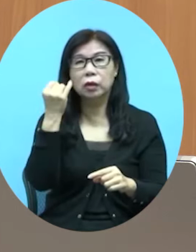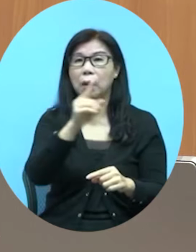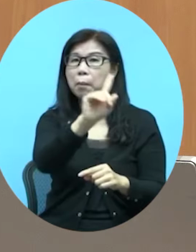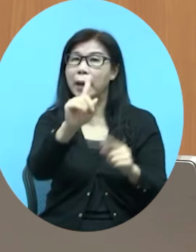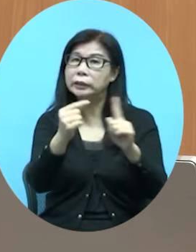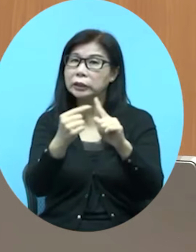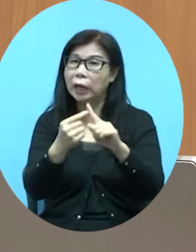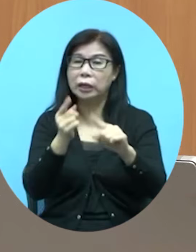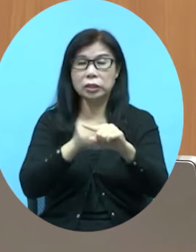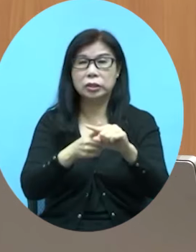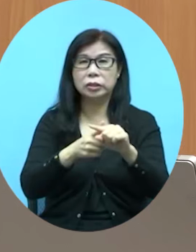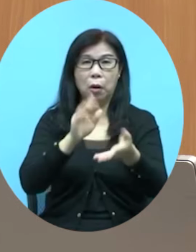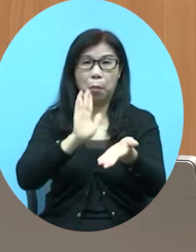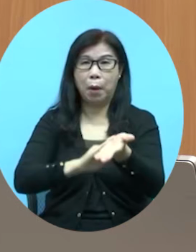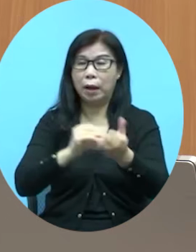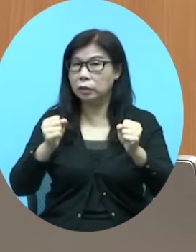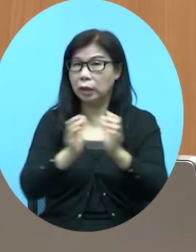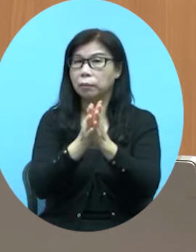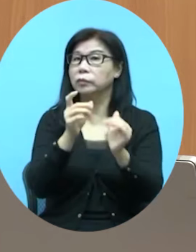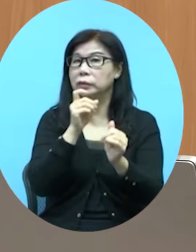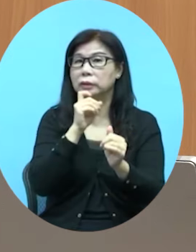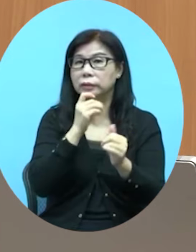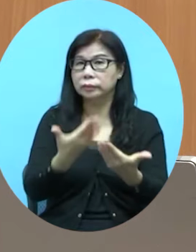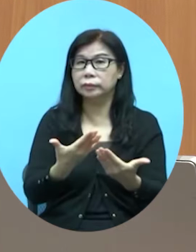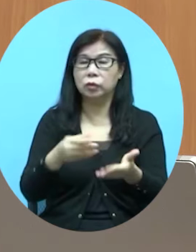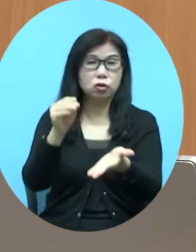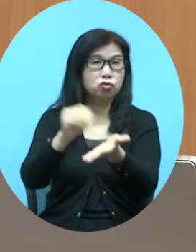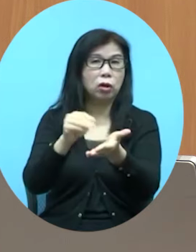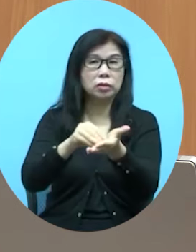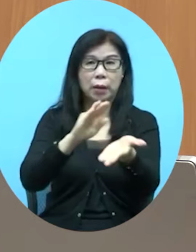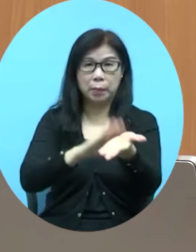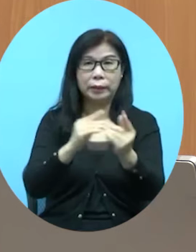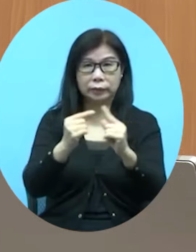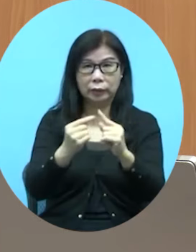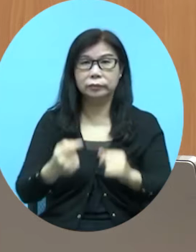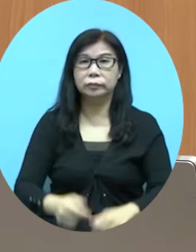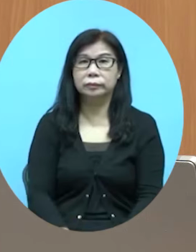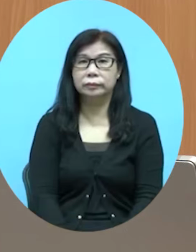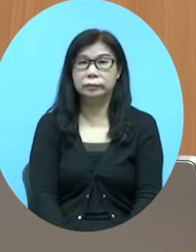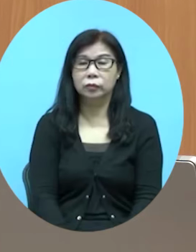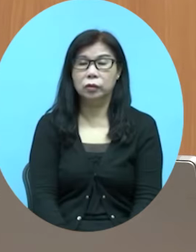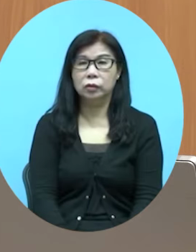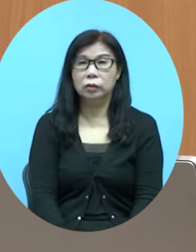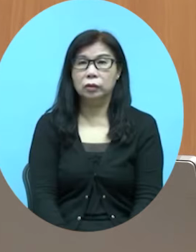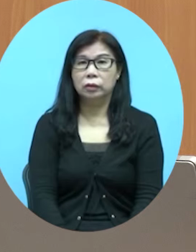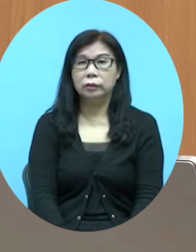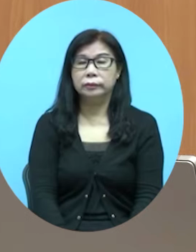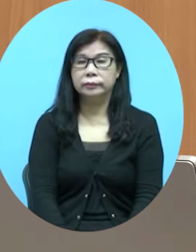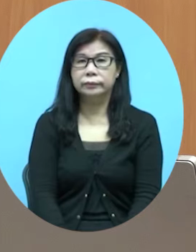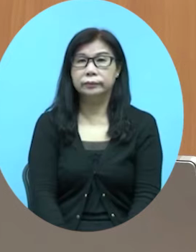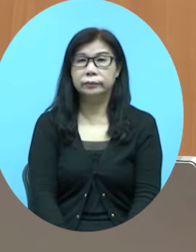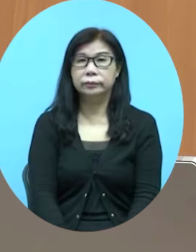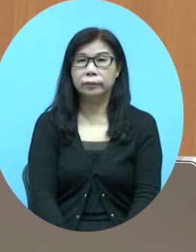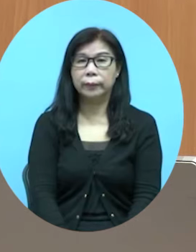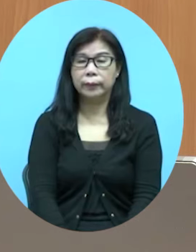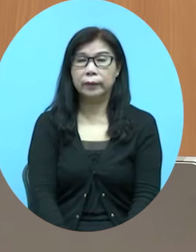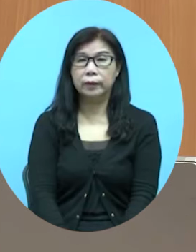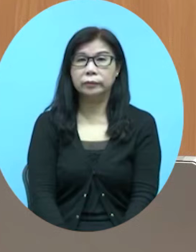may spread especially we need to stop all those gathering activities not necessarily dancing